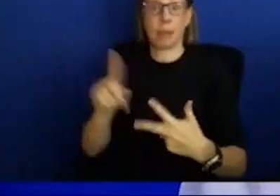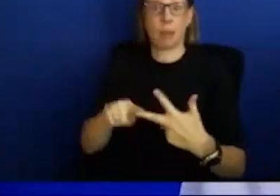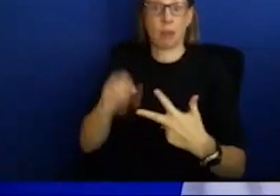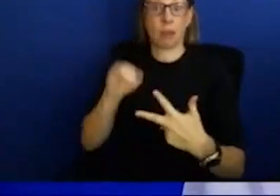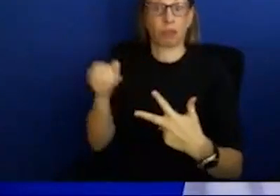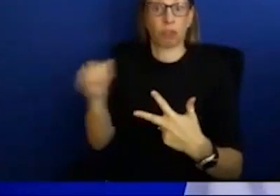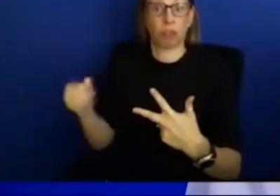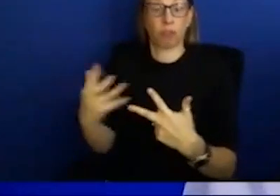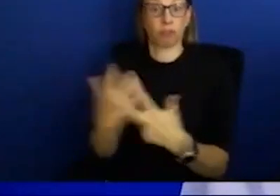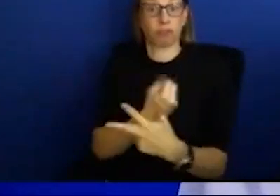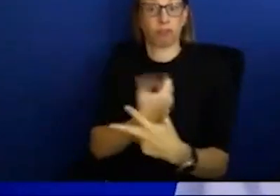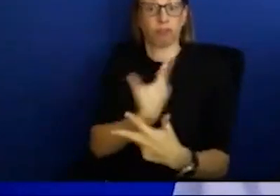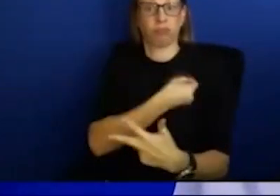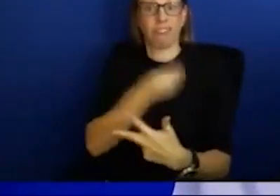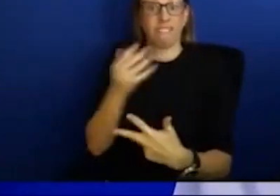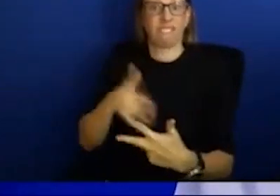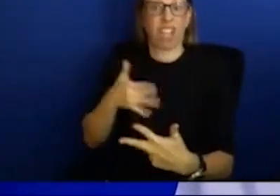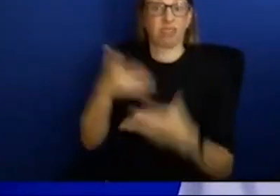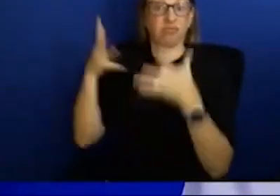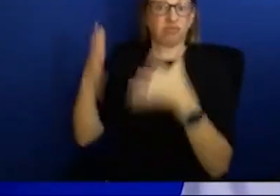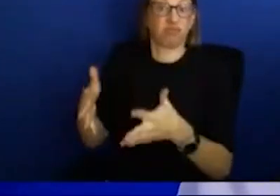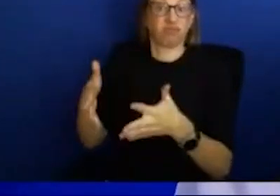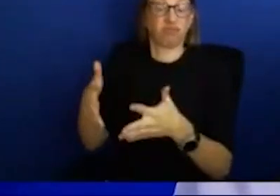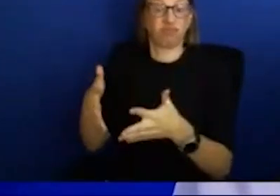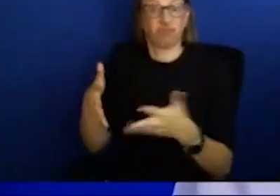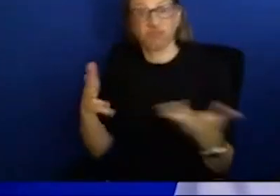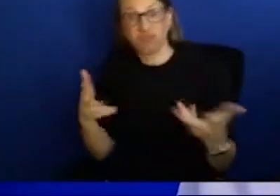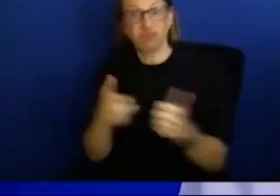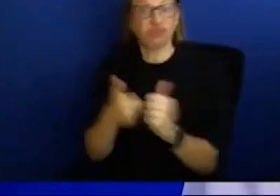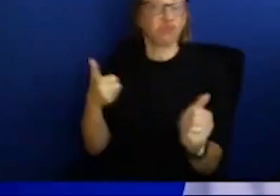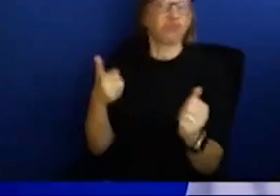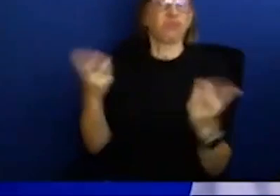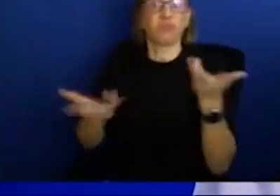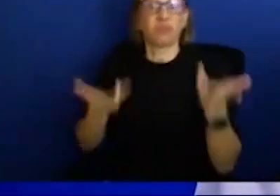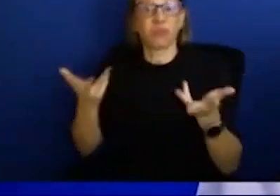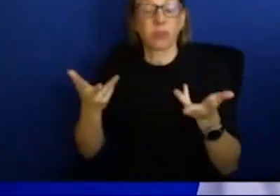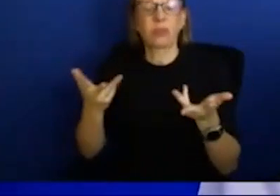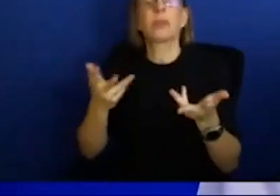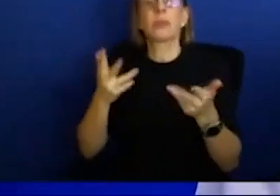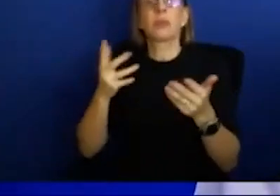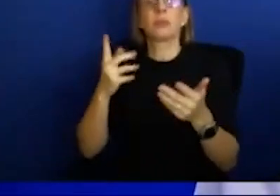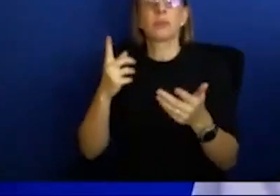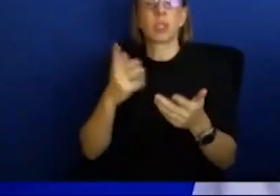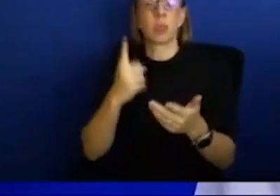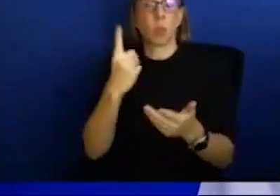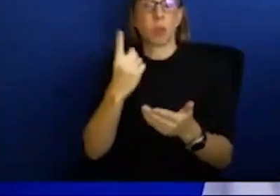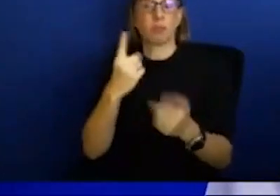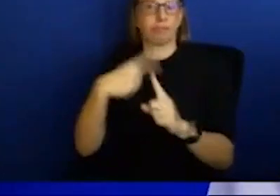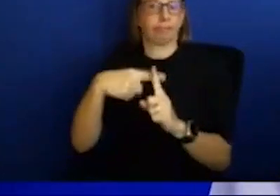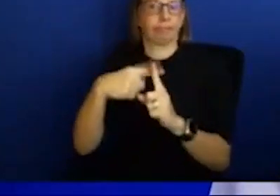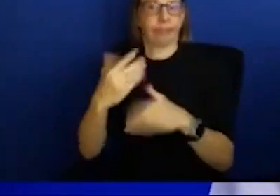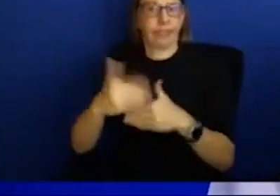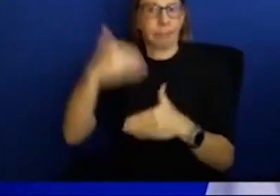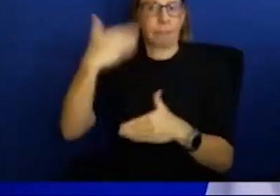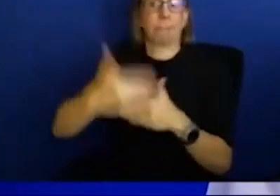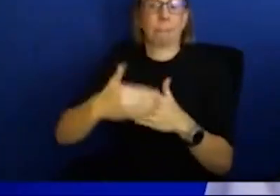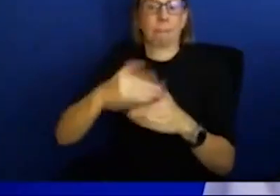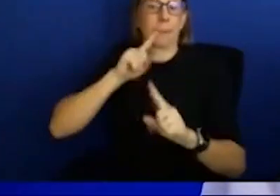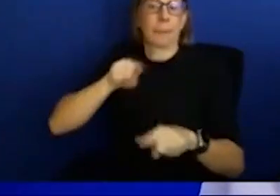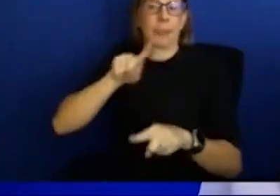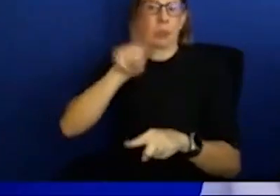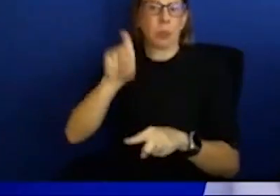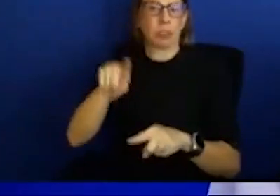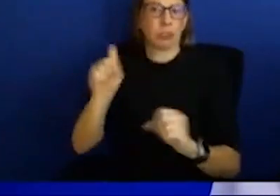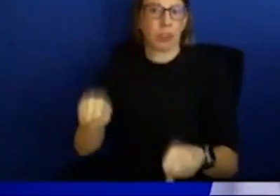did feel left out. This is one good step towards answering some of those questions. We just have to figure out exactly how and